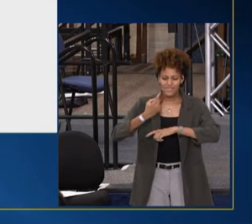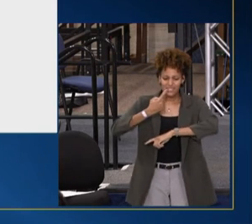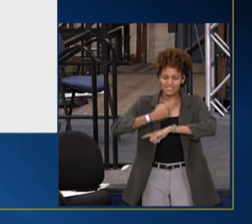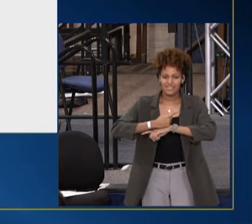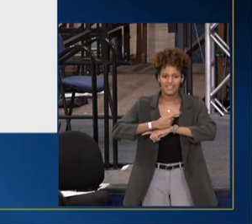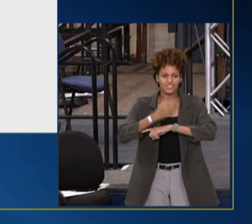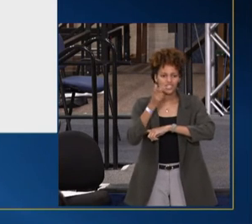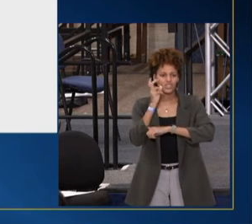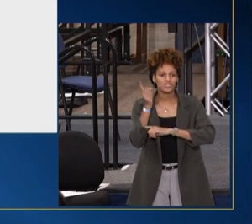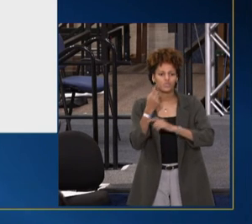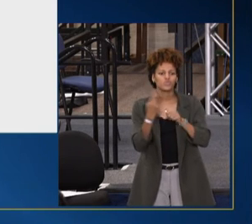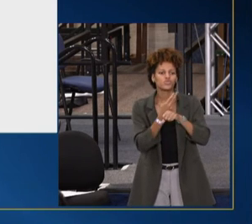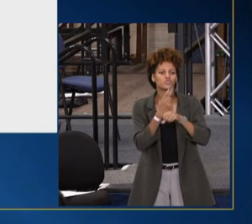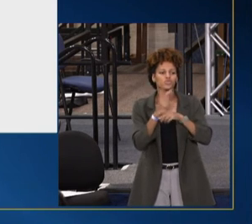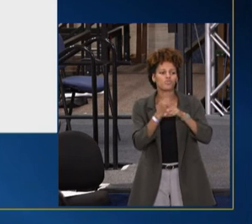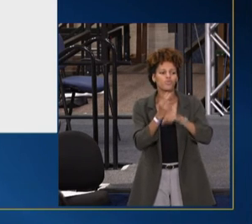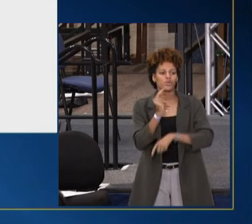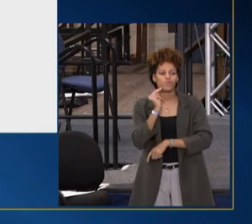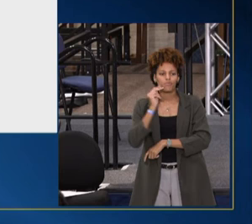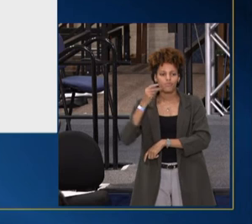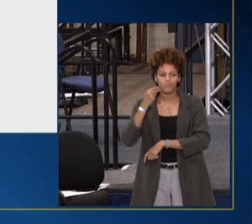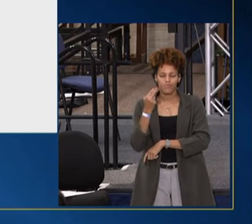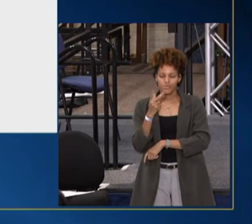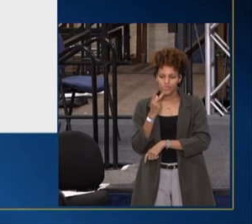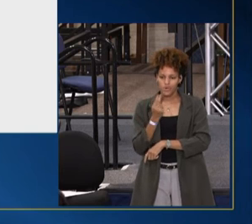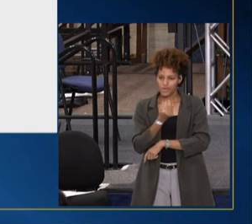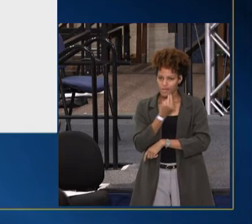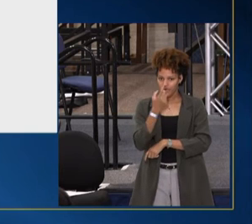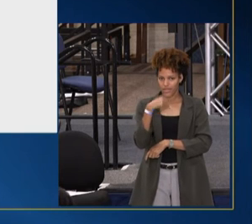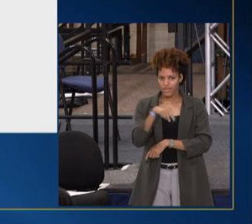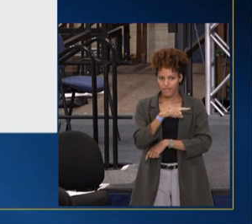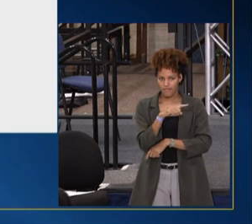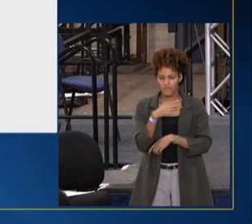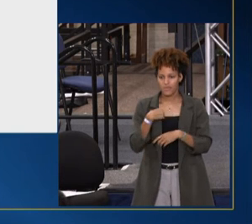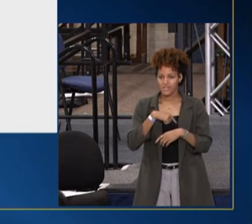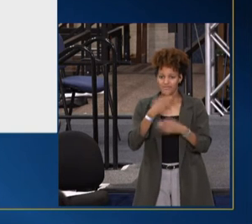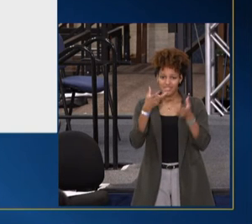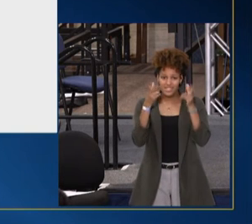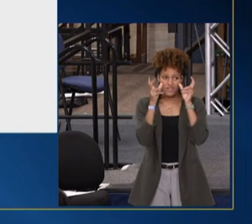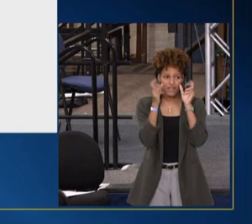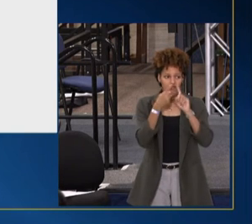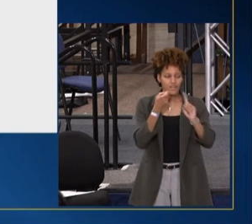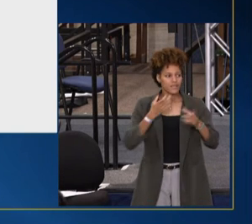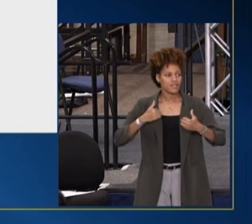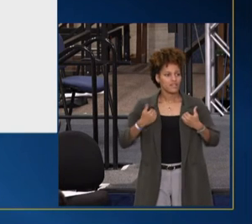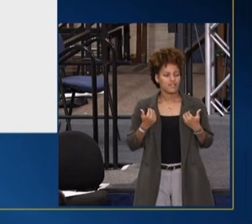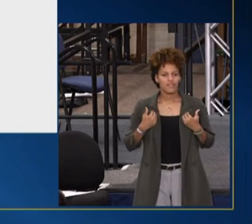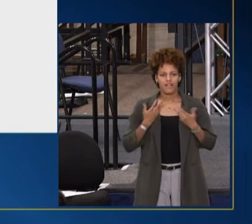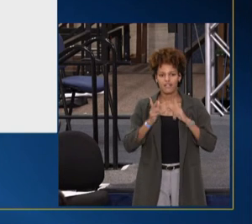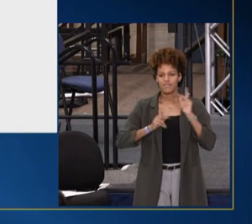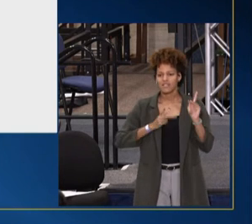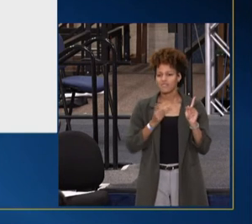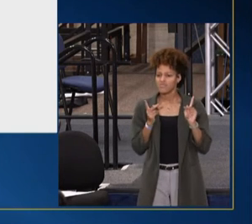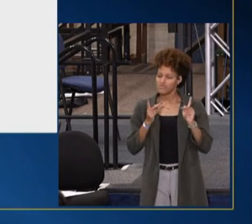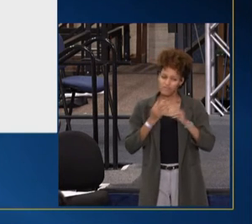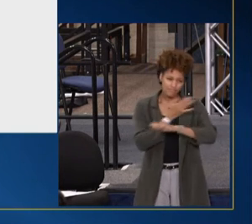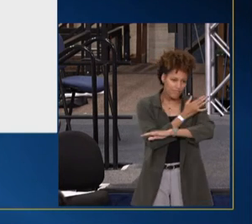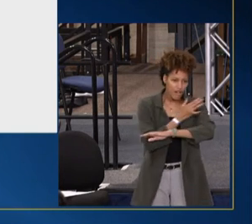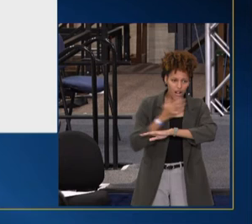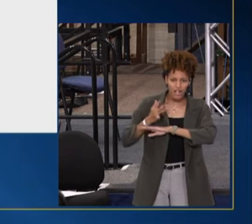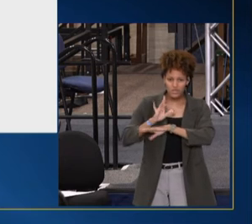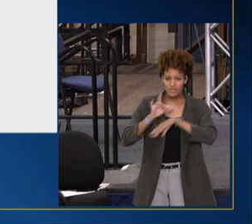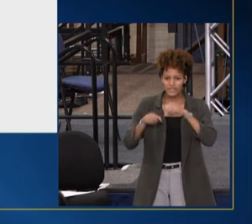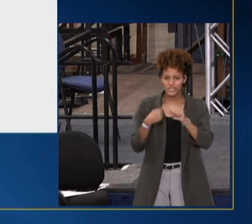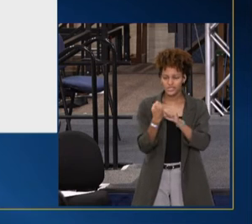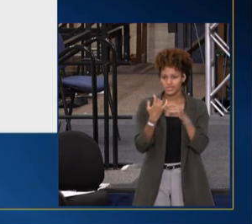use the correct pronoun for them. And so we have been hearing from these young people for all of that time.